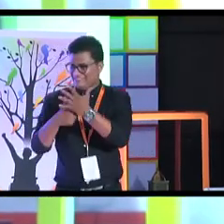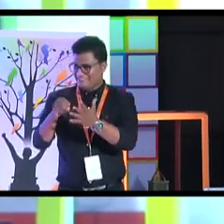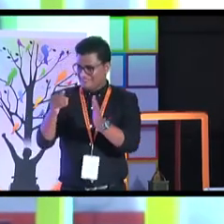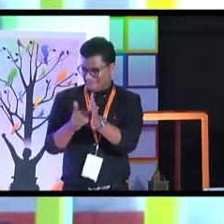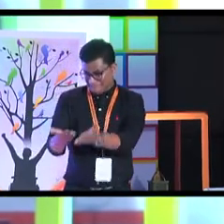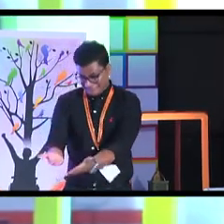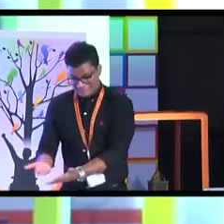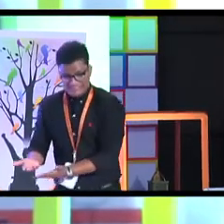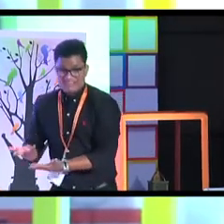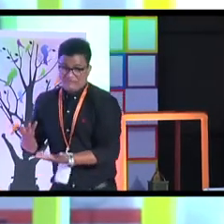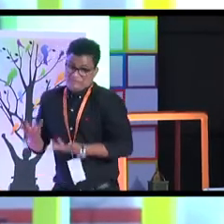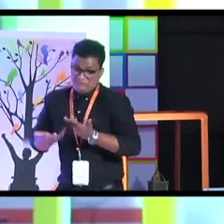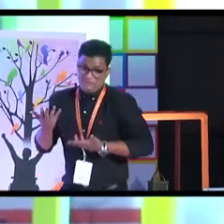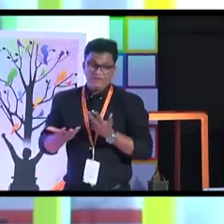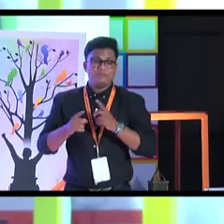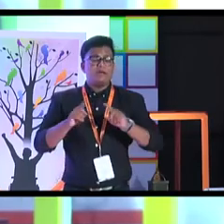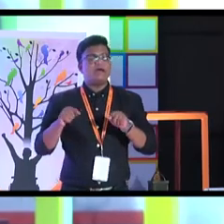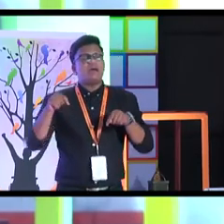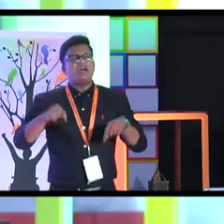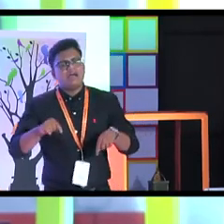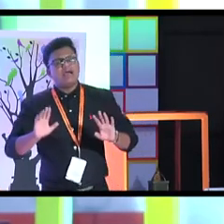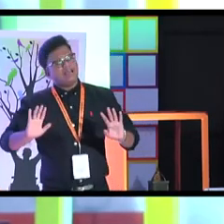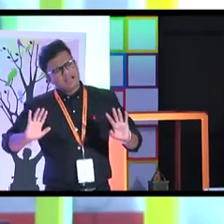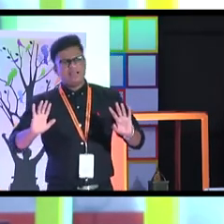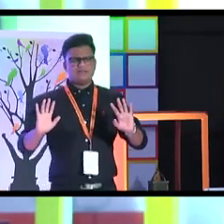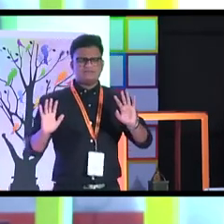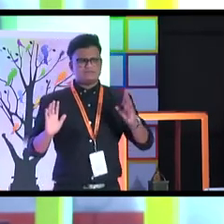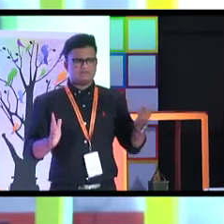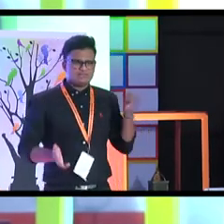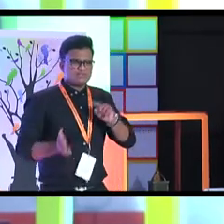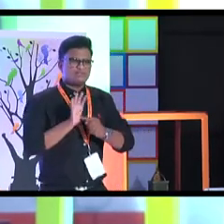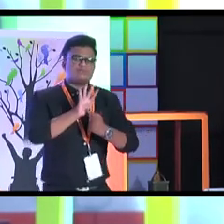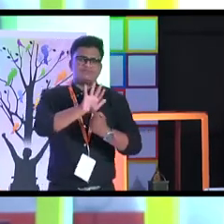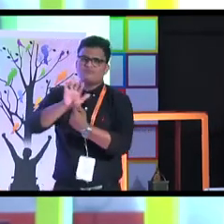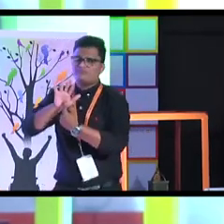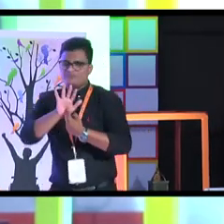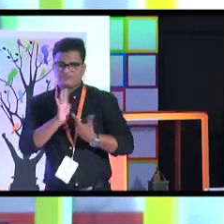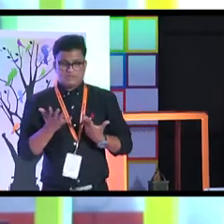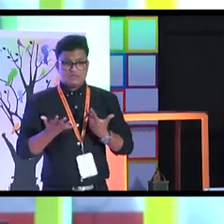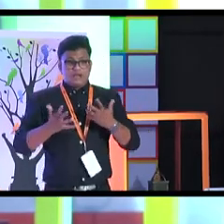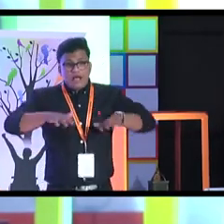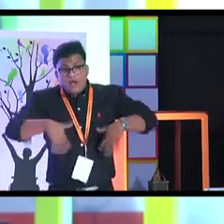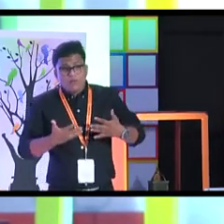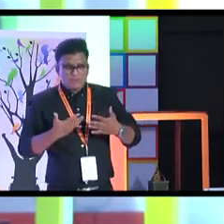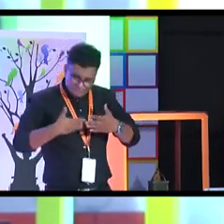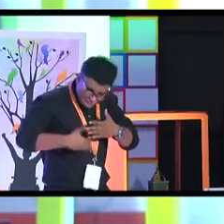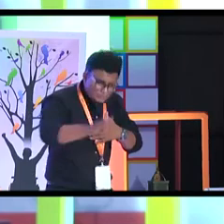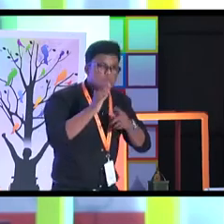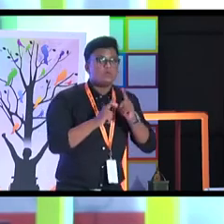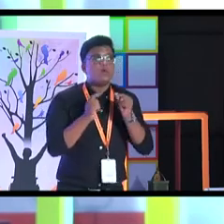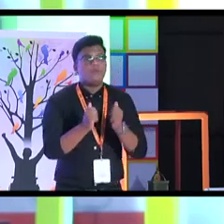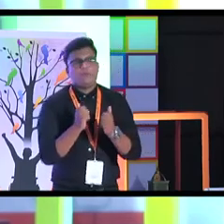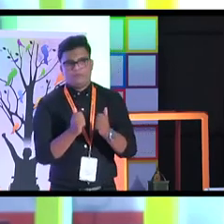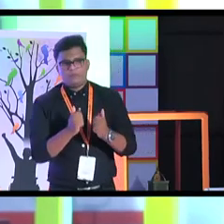will give you a very good show next year. But this is what I wanted to pitch here was that how do we then take this forward?